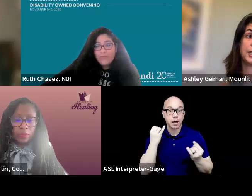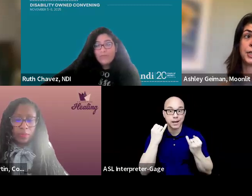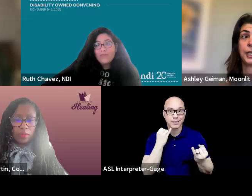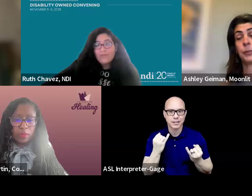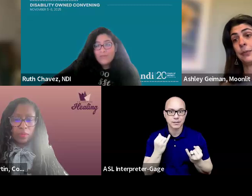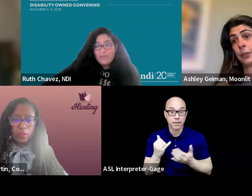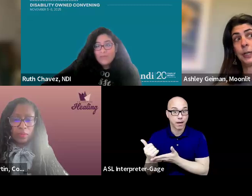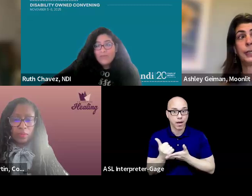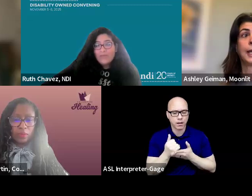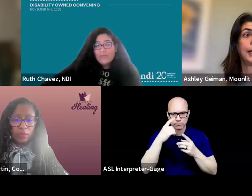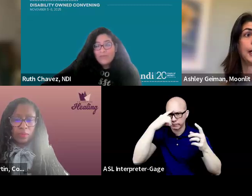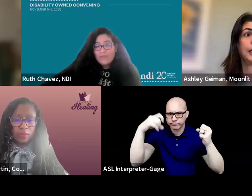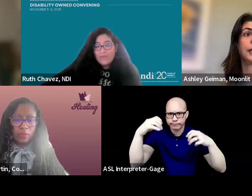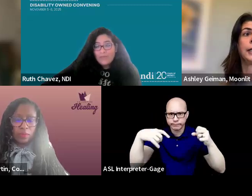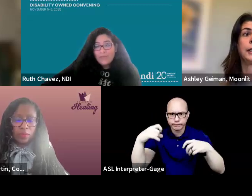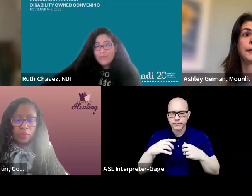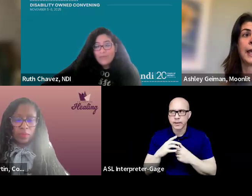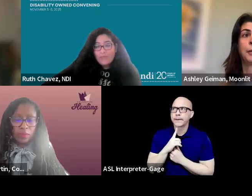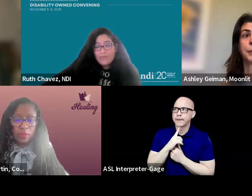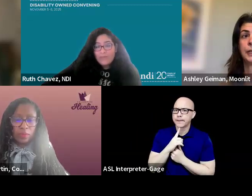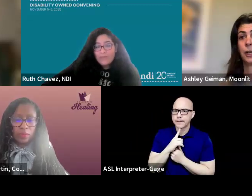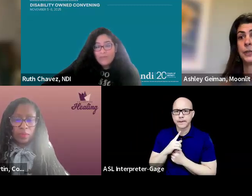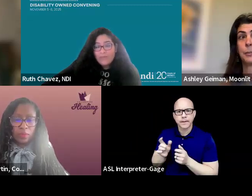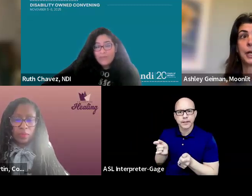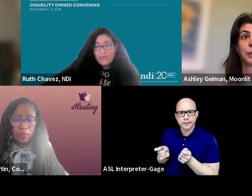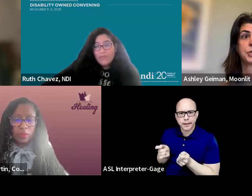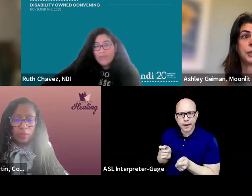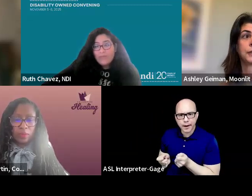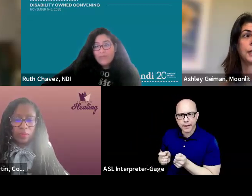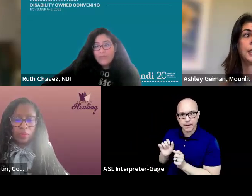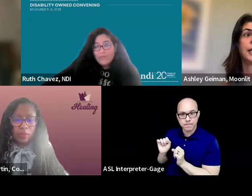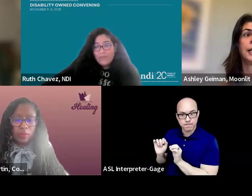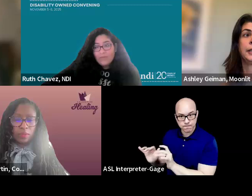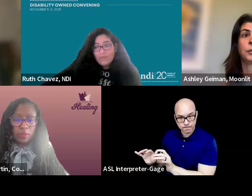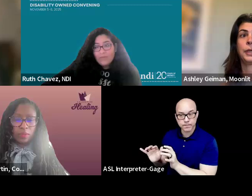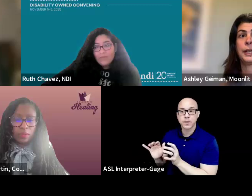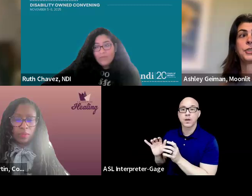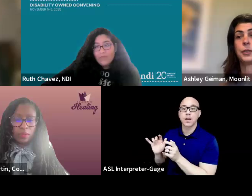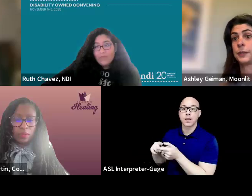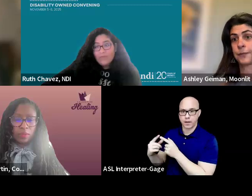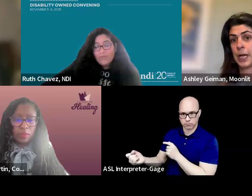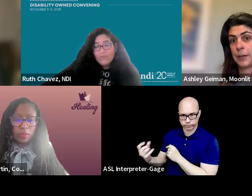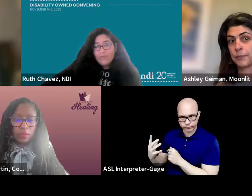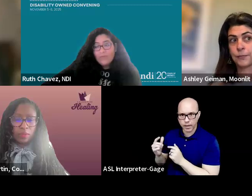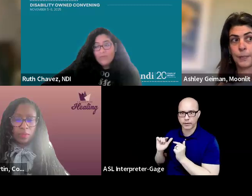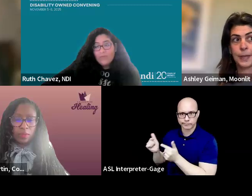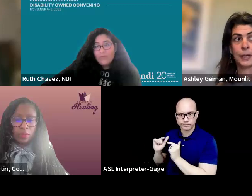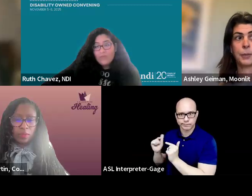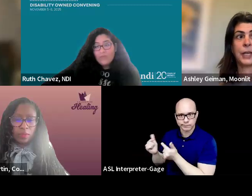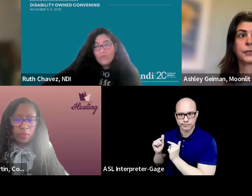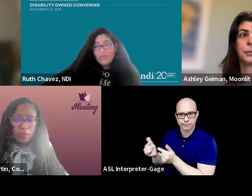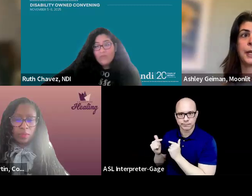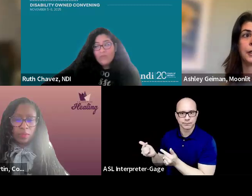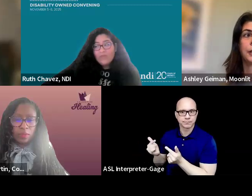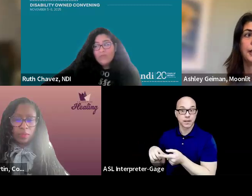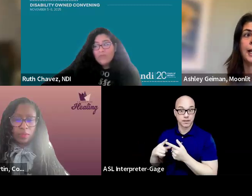I can change it and review it and edit it, and that helps me narrow down my options, and I choose